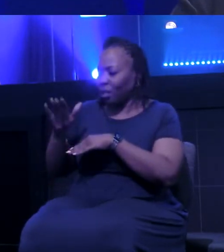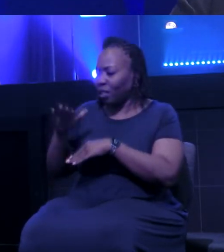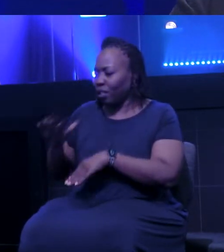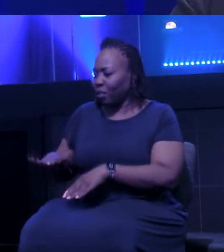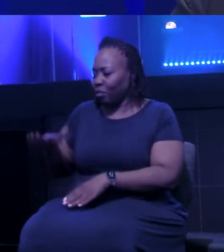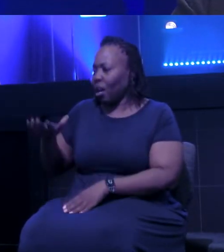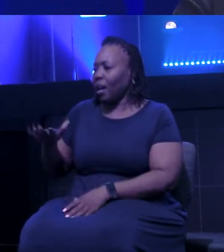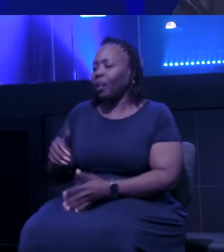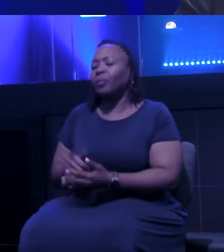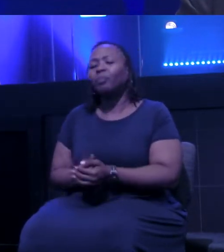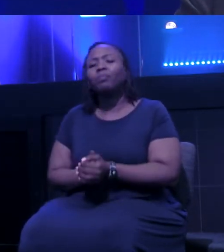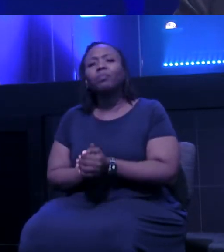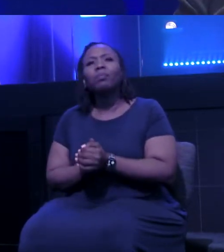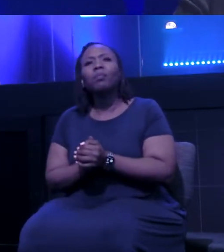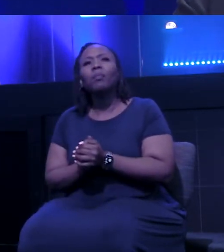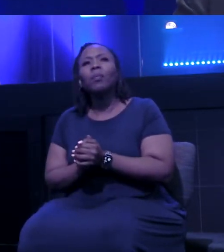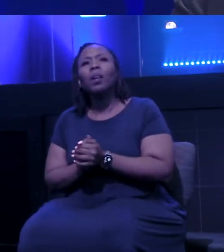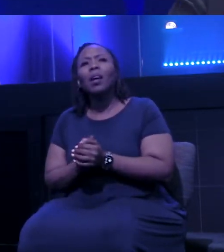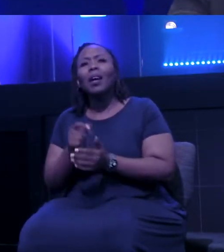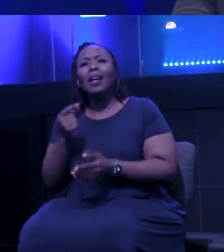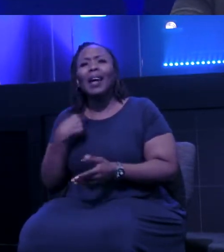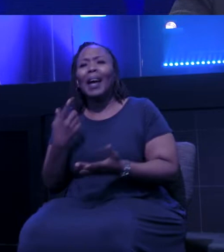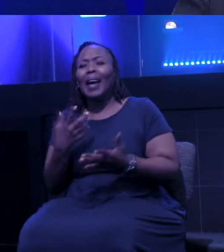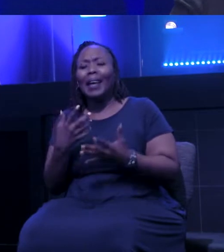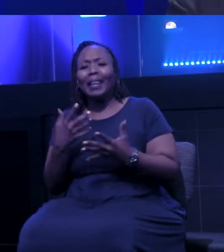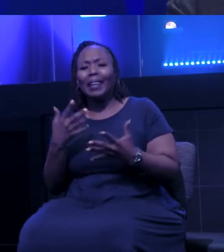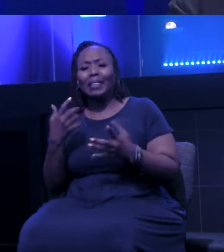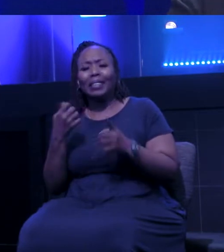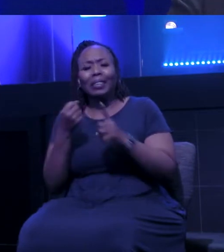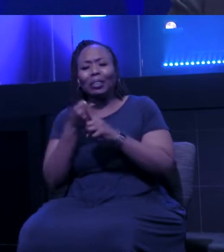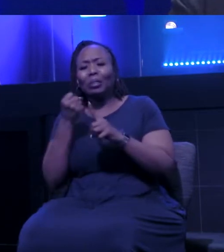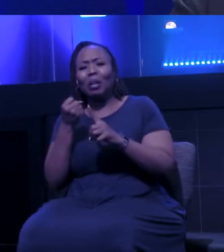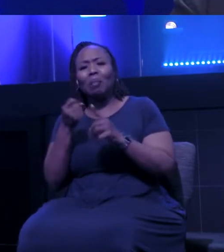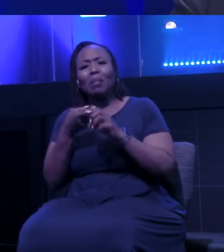had extreme PTSD, just trauma from, you know, childhood.